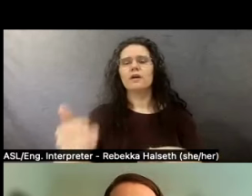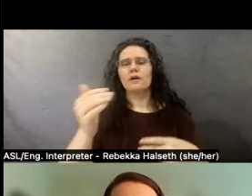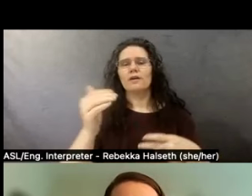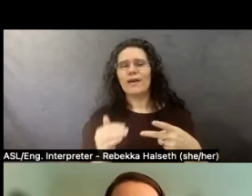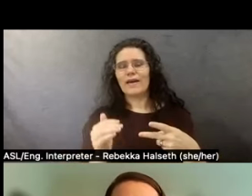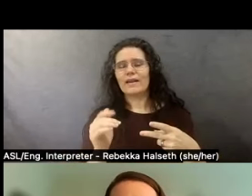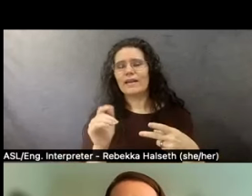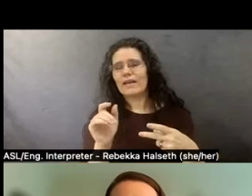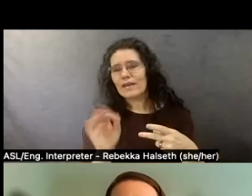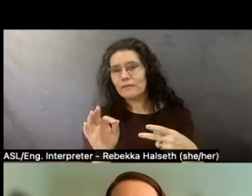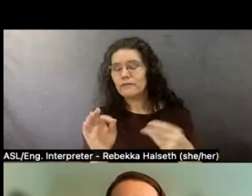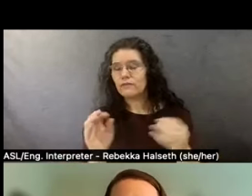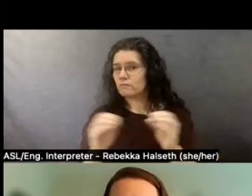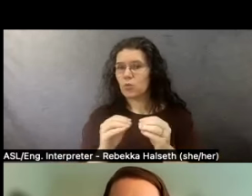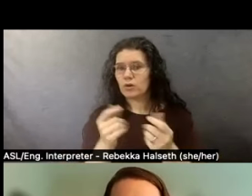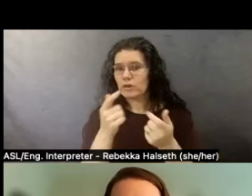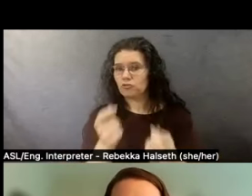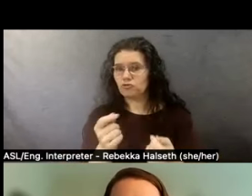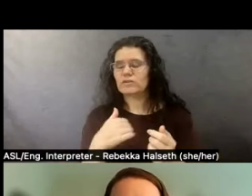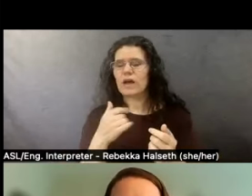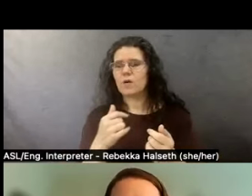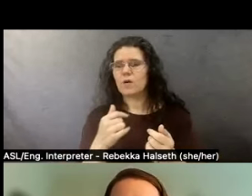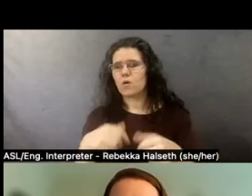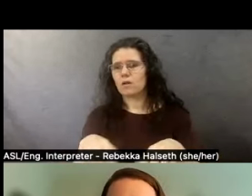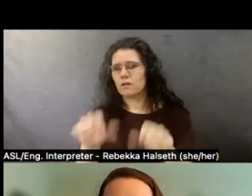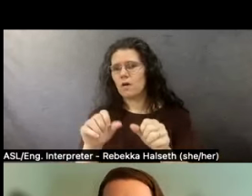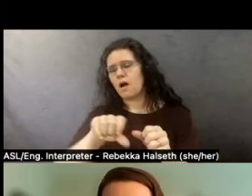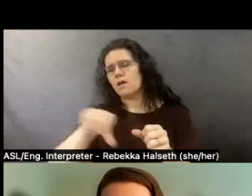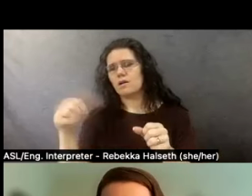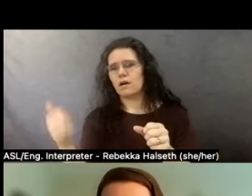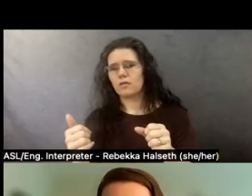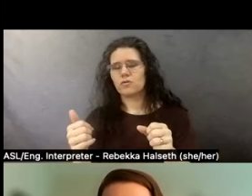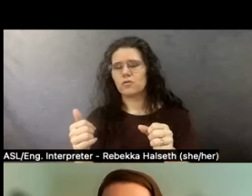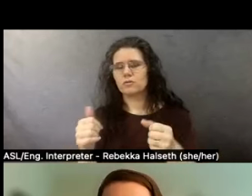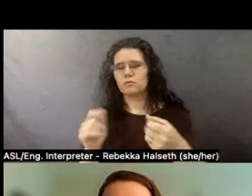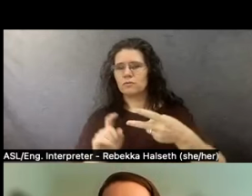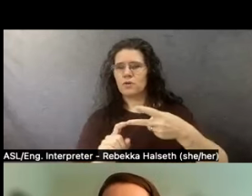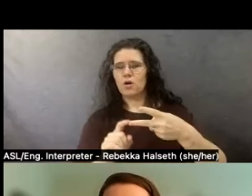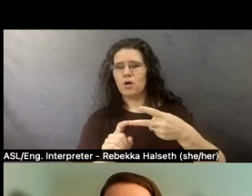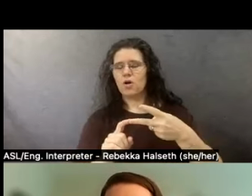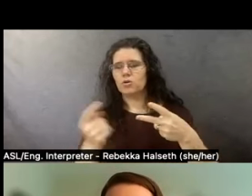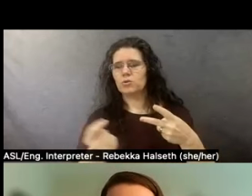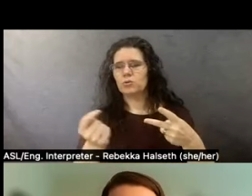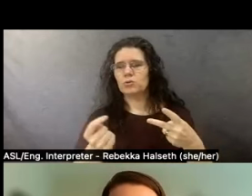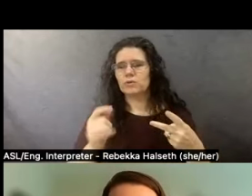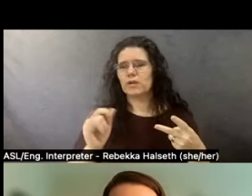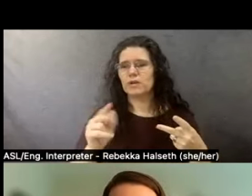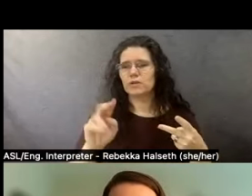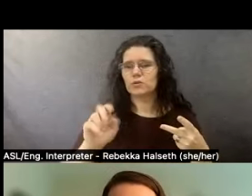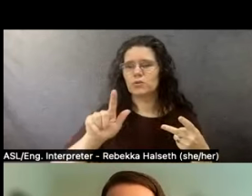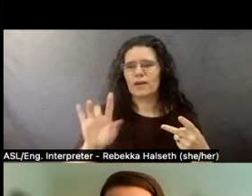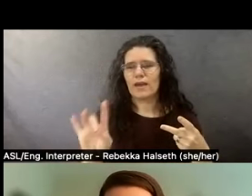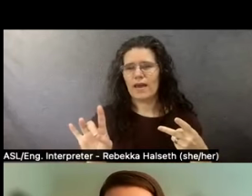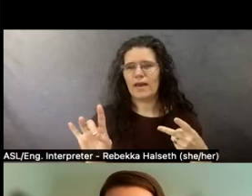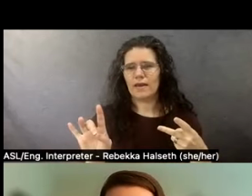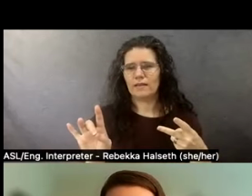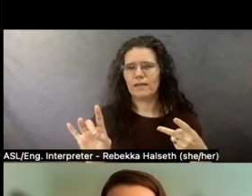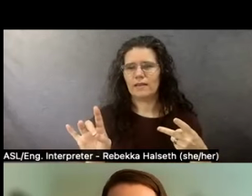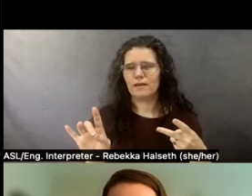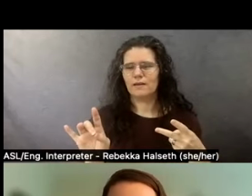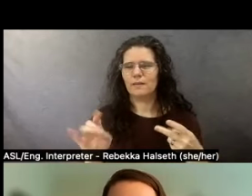there is sufficient interest, I will do the final one on Tuesday, June 28th. Both of those will be at the same time as each of these